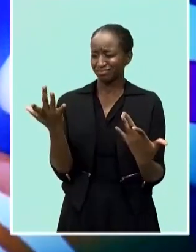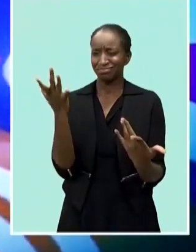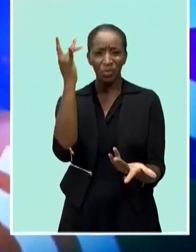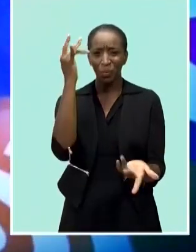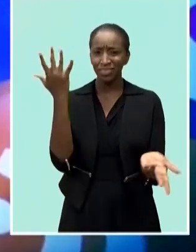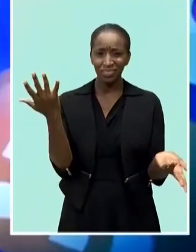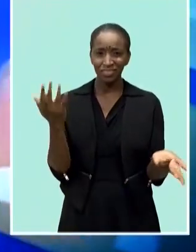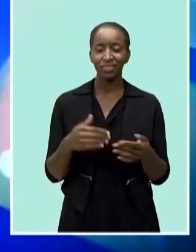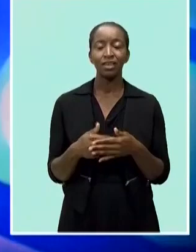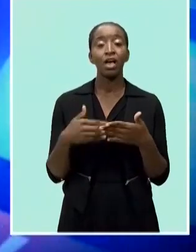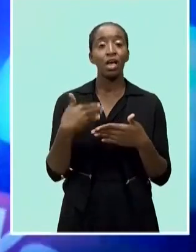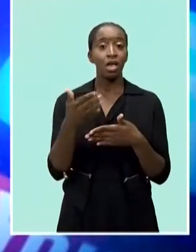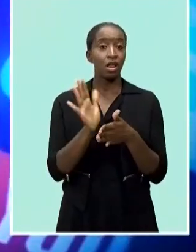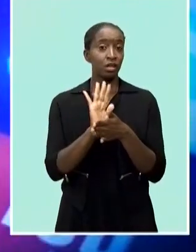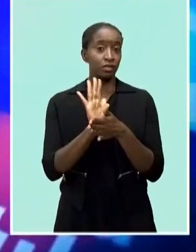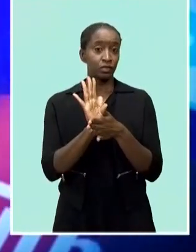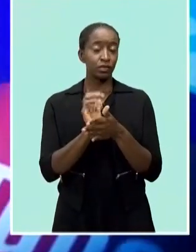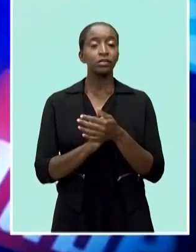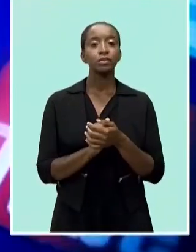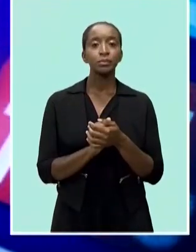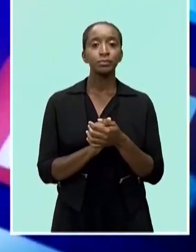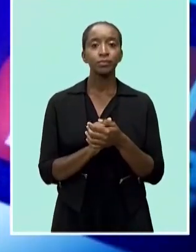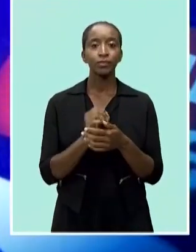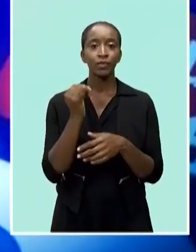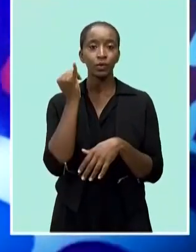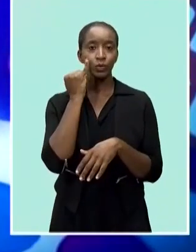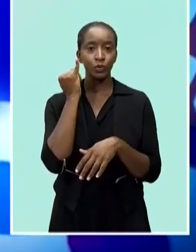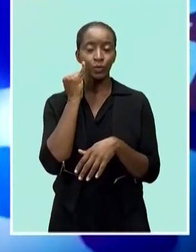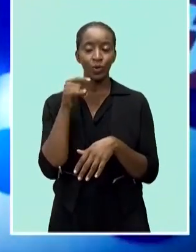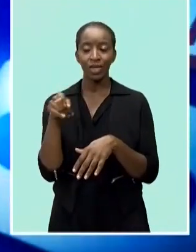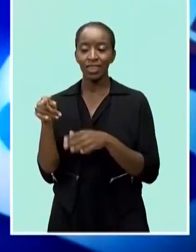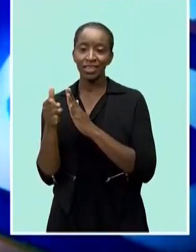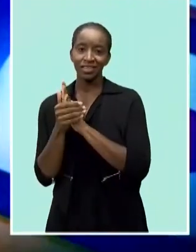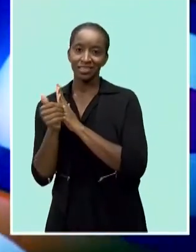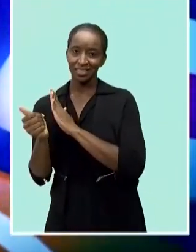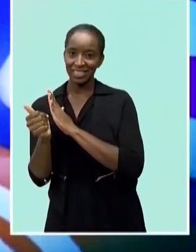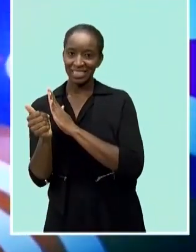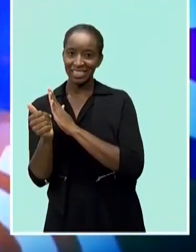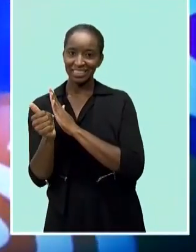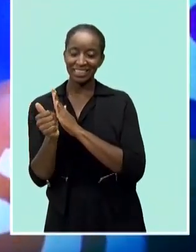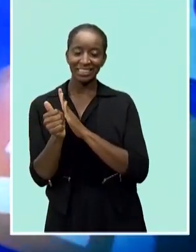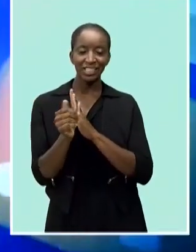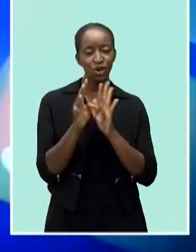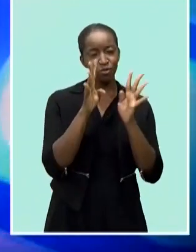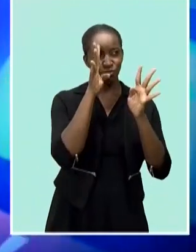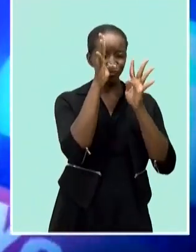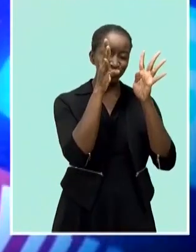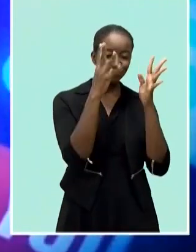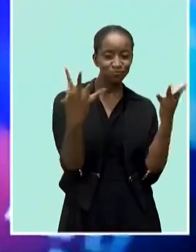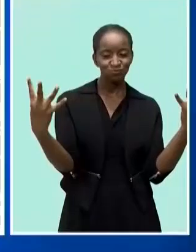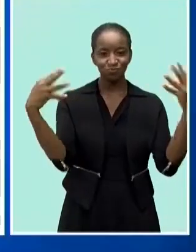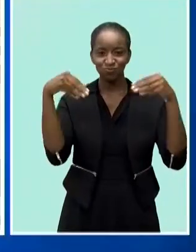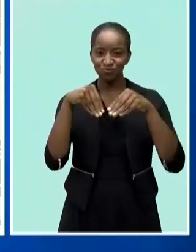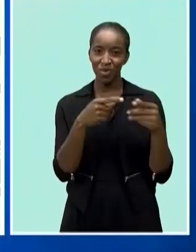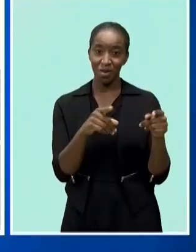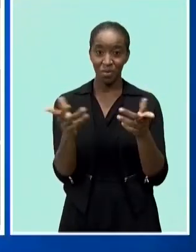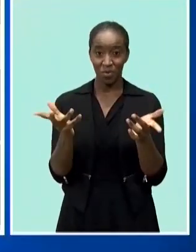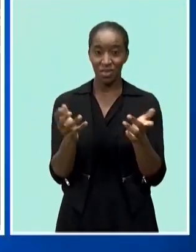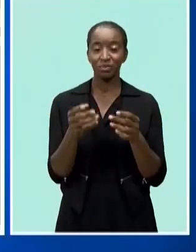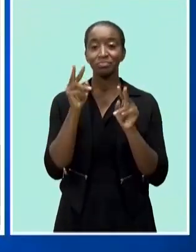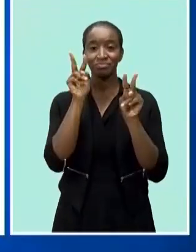video shows what could happen when some good old-fashioned Bajan talent is combined with a little bit of creativity. Take a look. Top